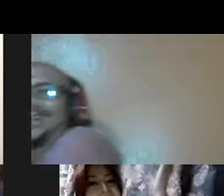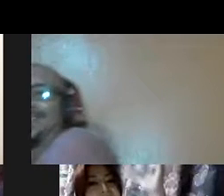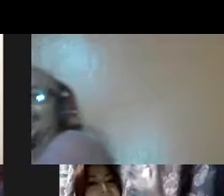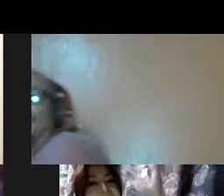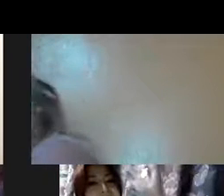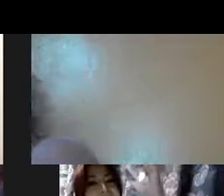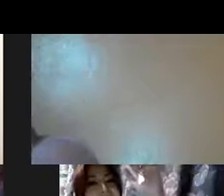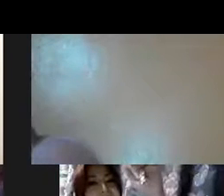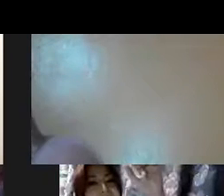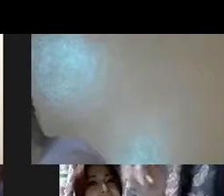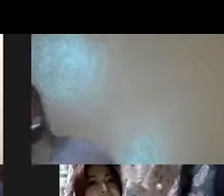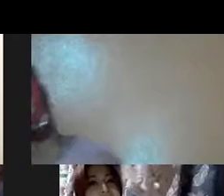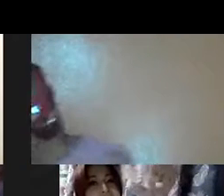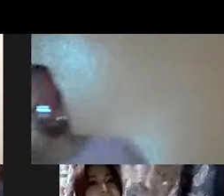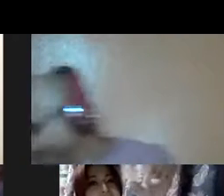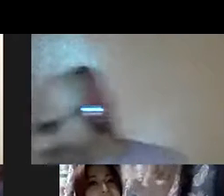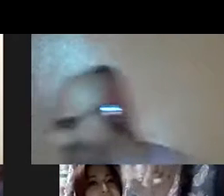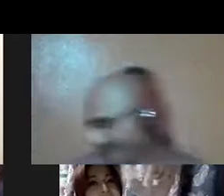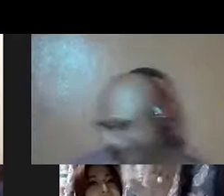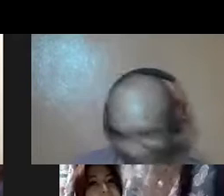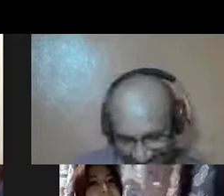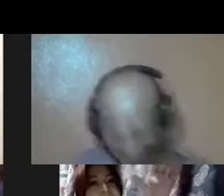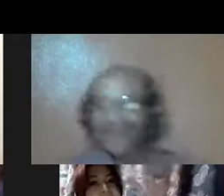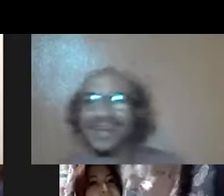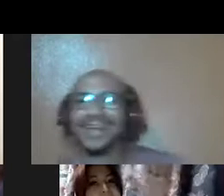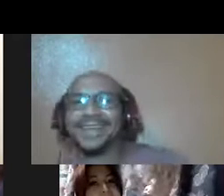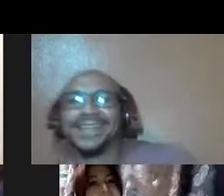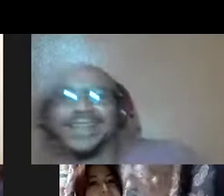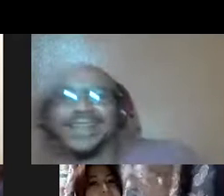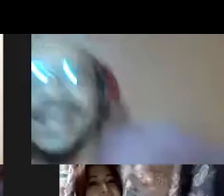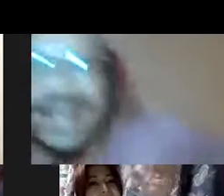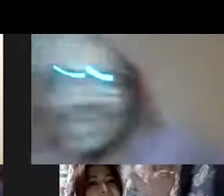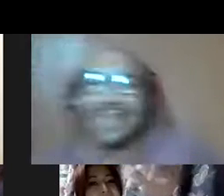Or to ride a bicycle? That's nice. Yes.